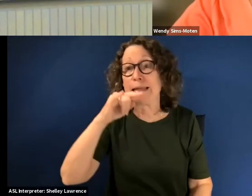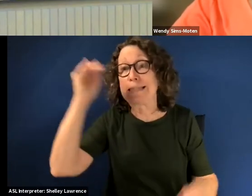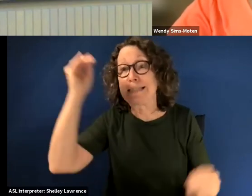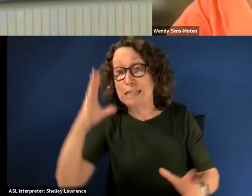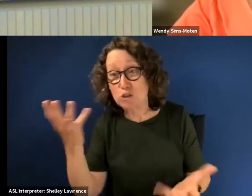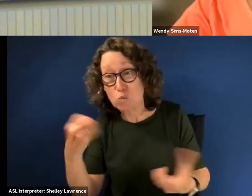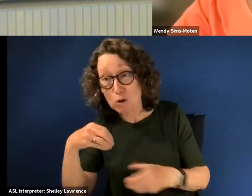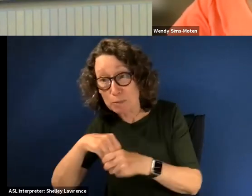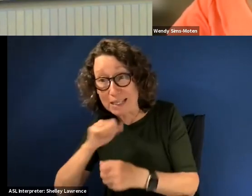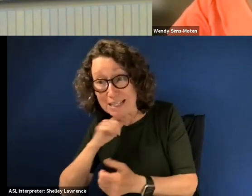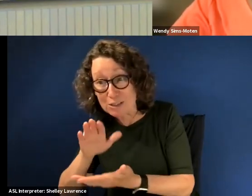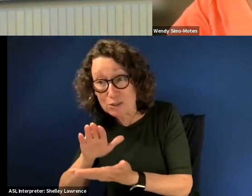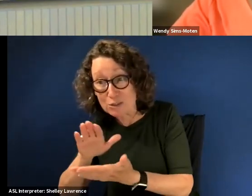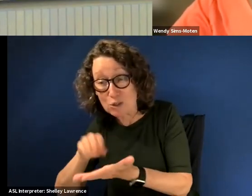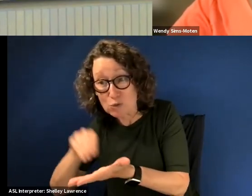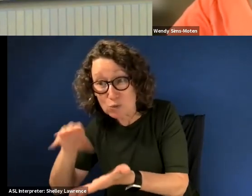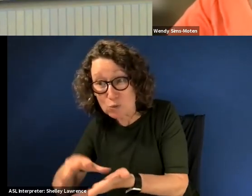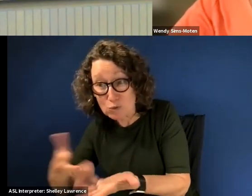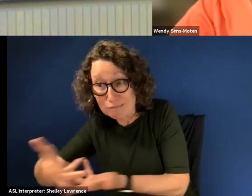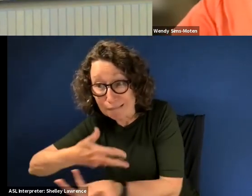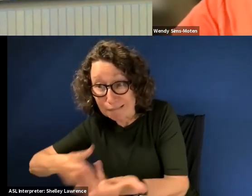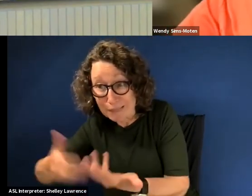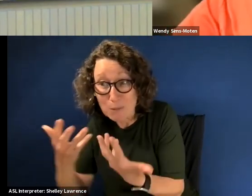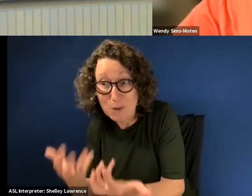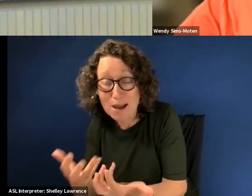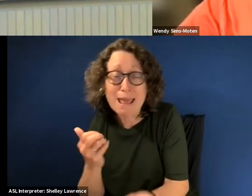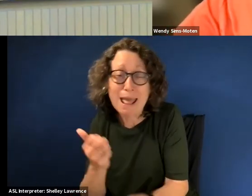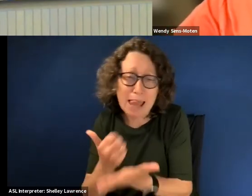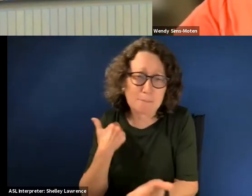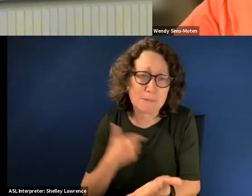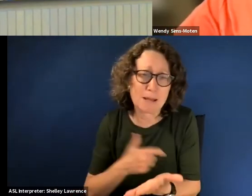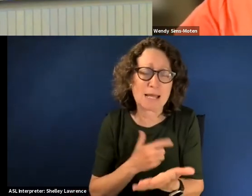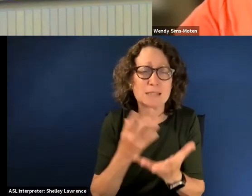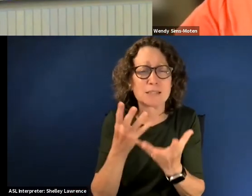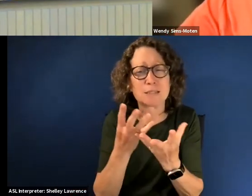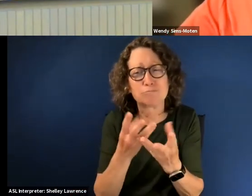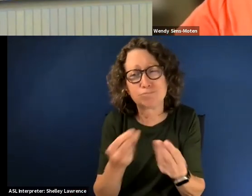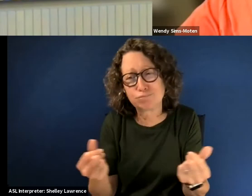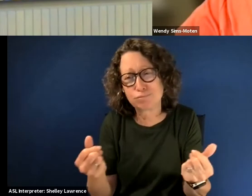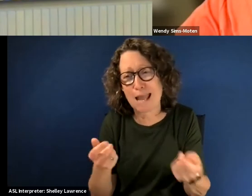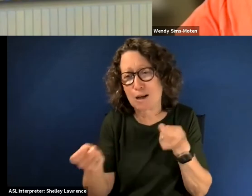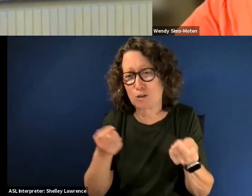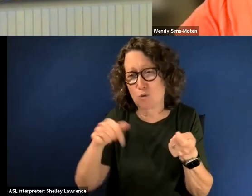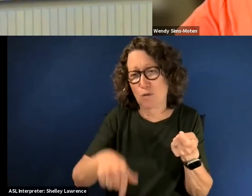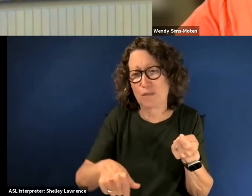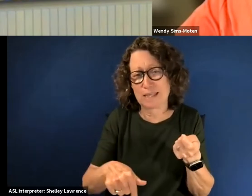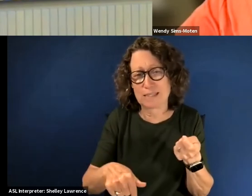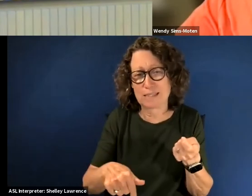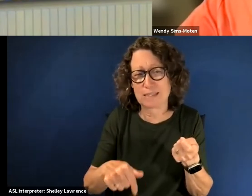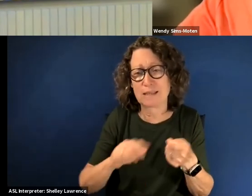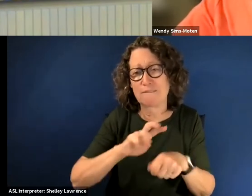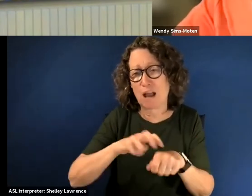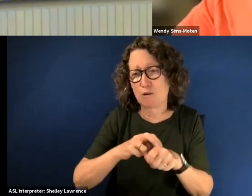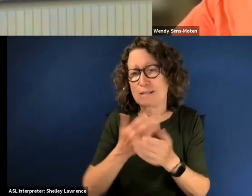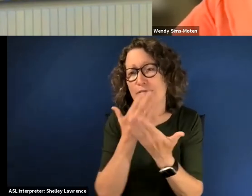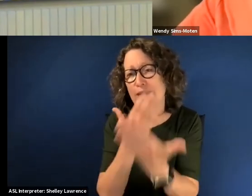with their children, with their students. Please help us mitigate this and control this virus. Thank you.